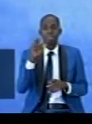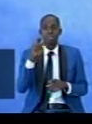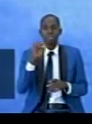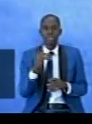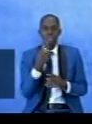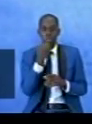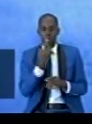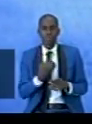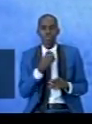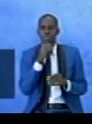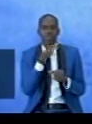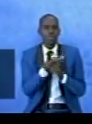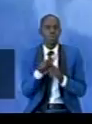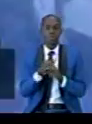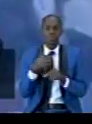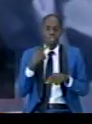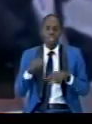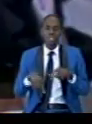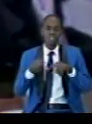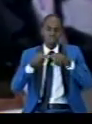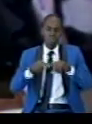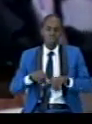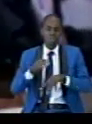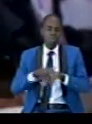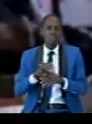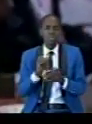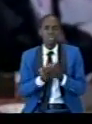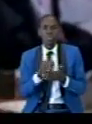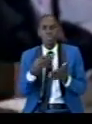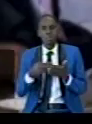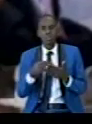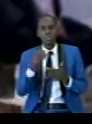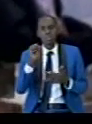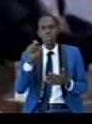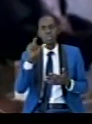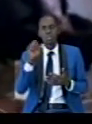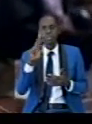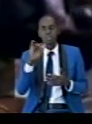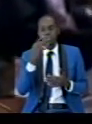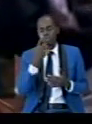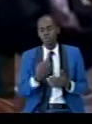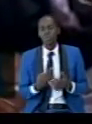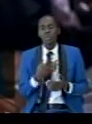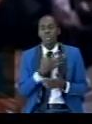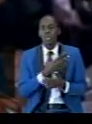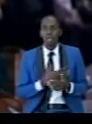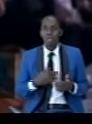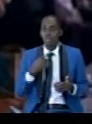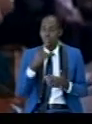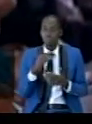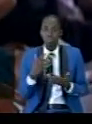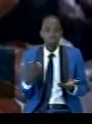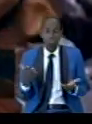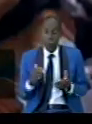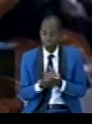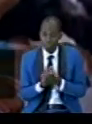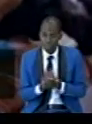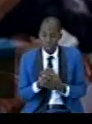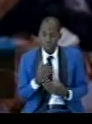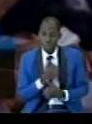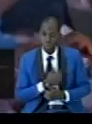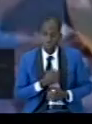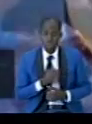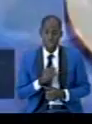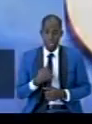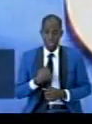depend on that alone. And then you look at him, you say, sir, with all due respect, I'm born again. I'm